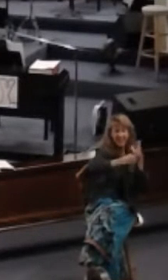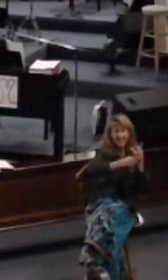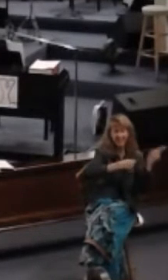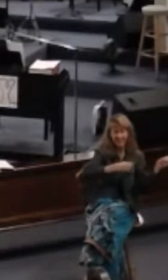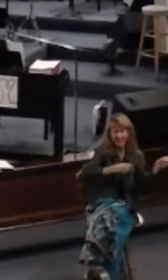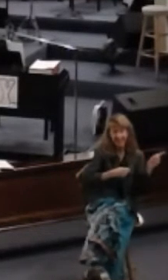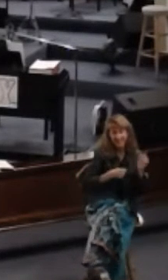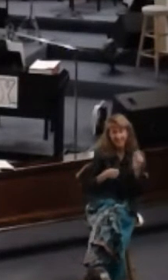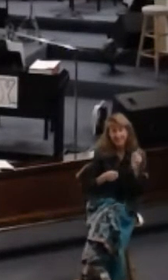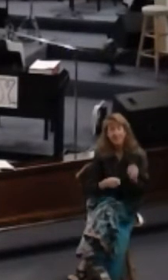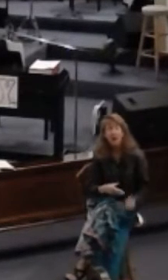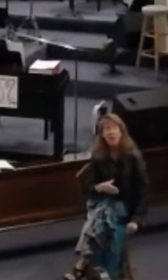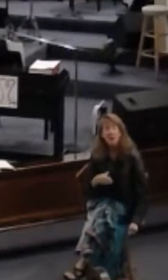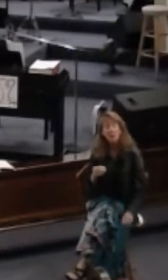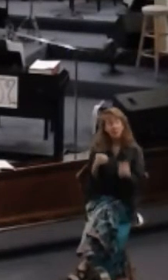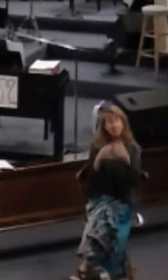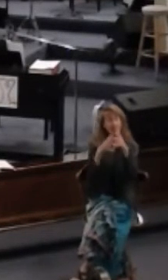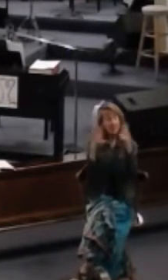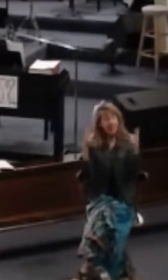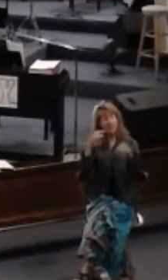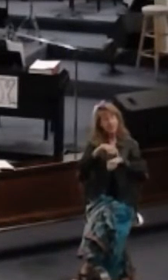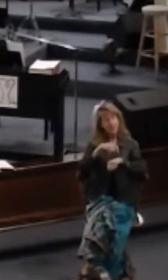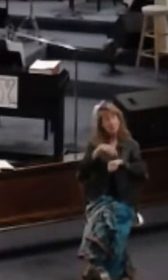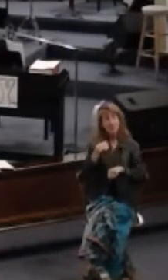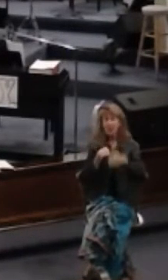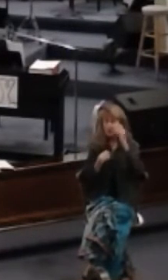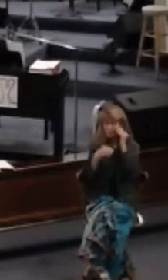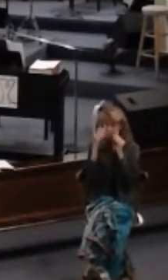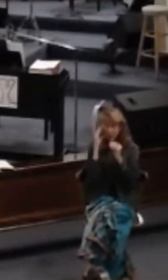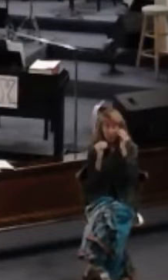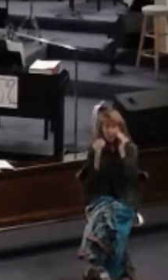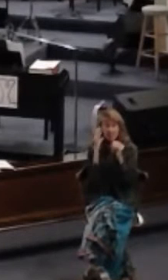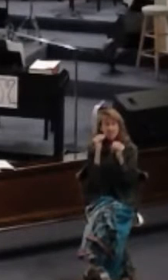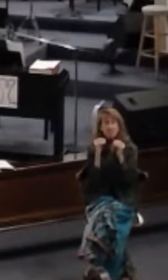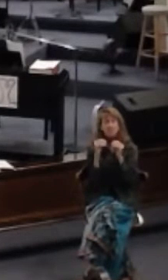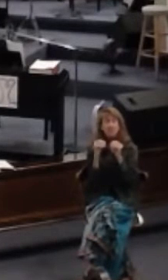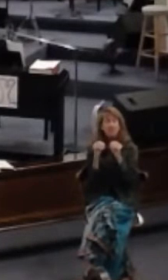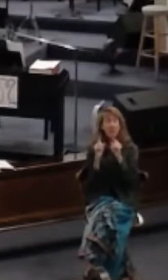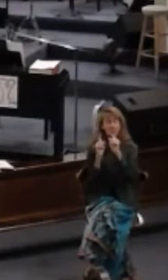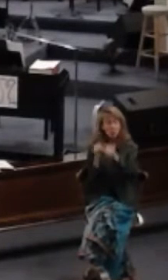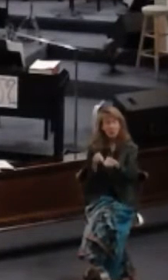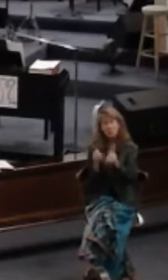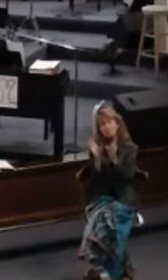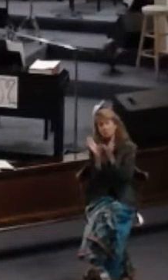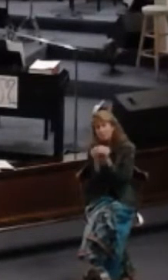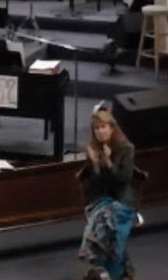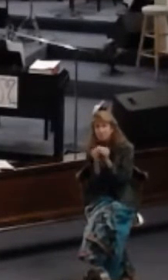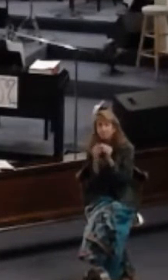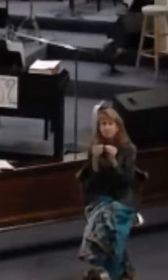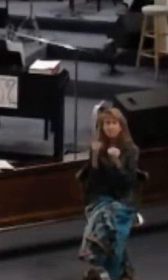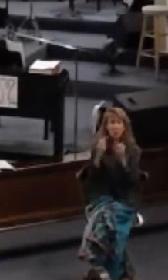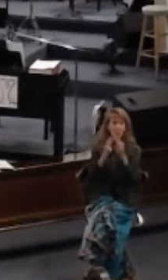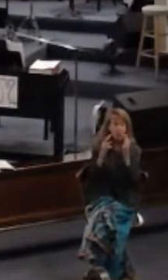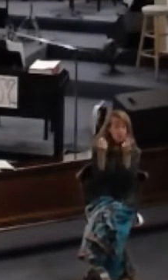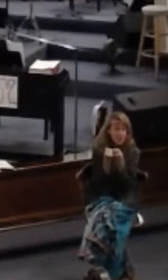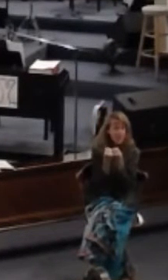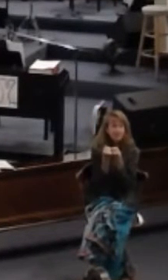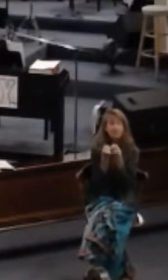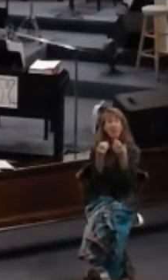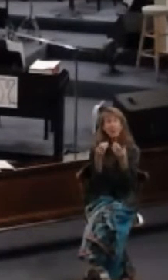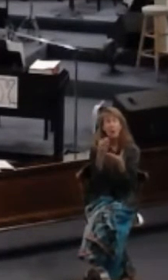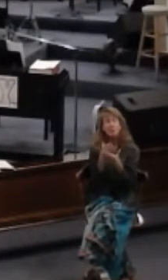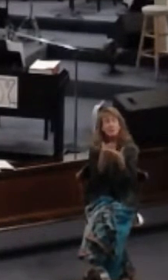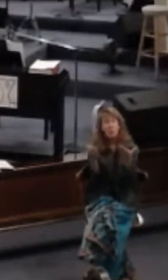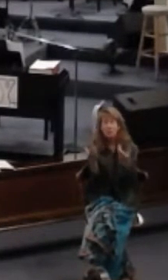times, I've experienced, and some of you have experienced, going to a conference or a workshop or some kind of gathering